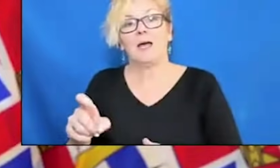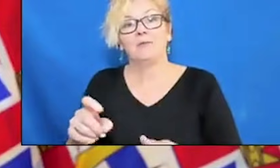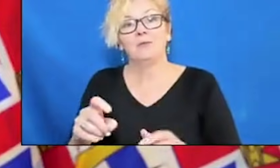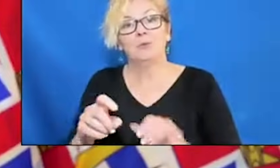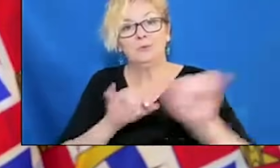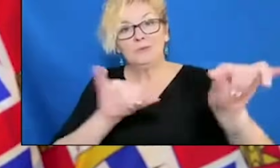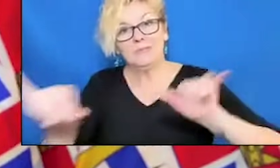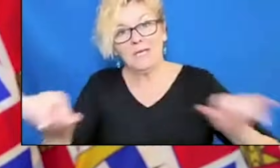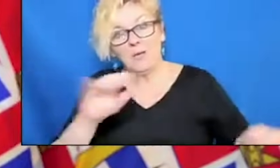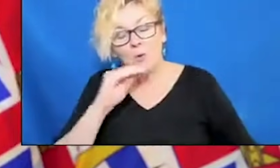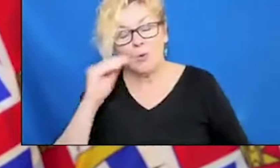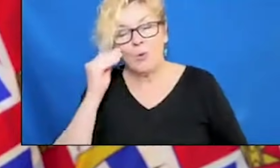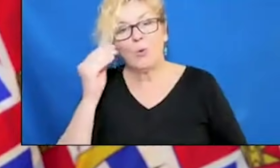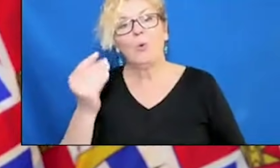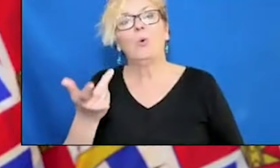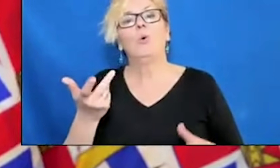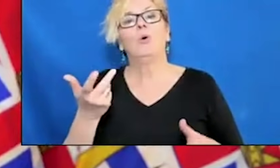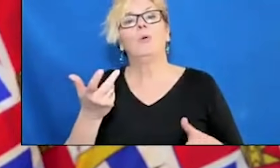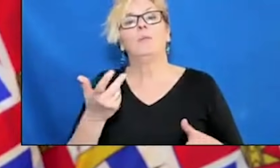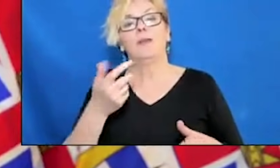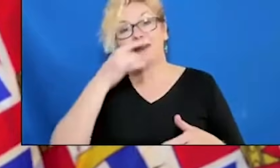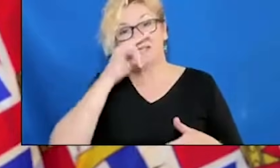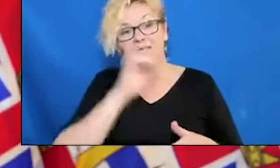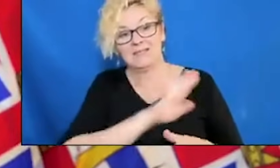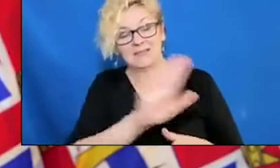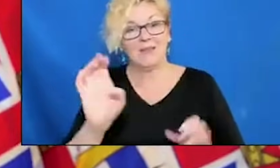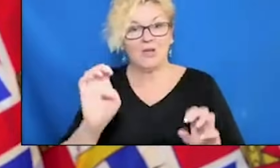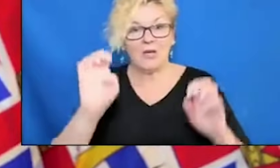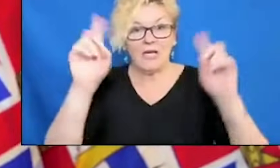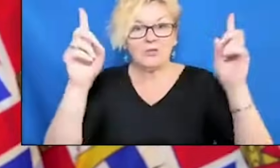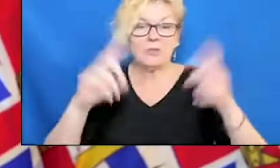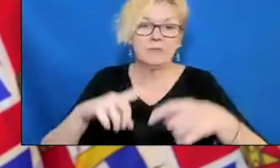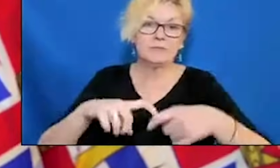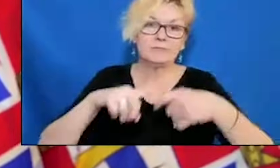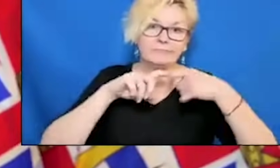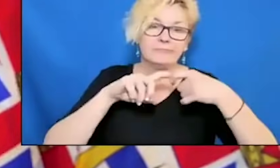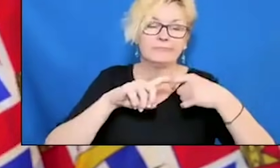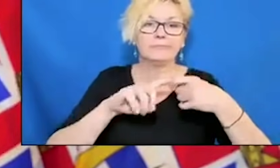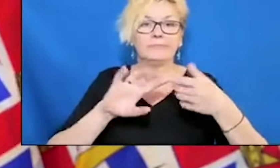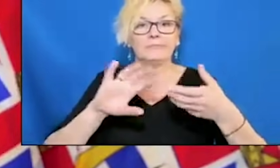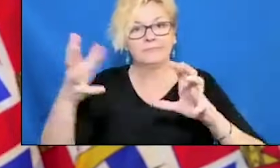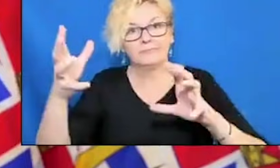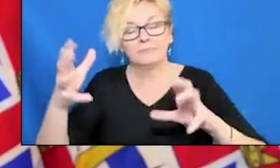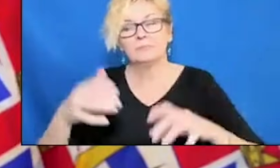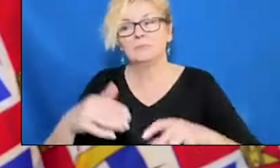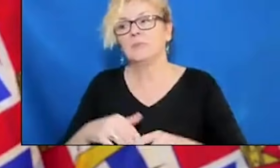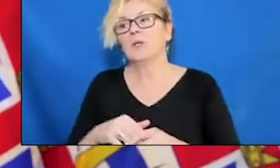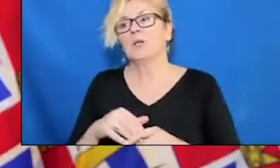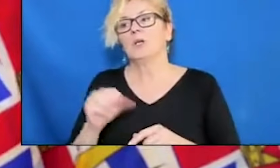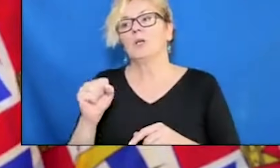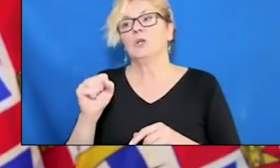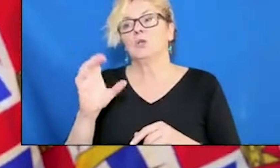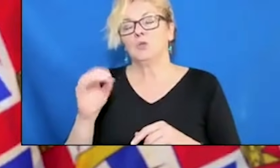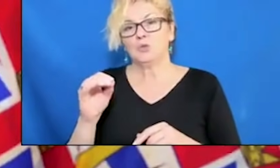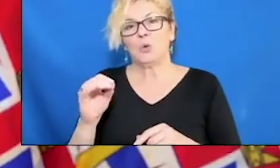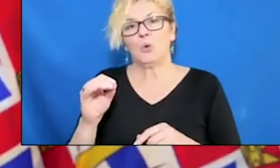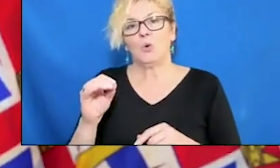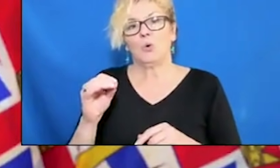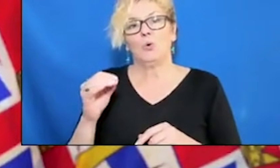home. And that is disruptive to families, it's disruptive to the education of the children. So